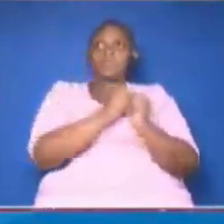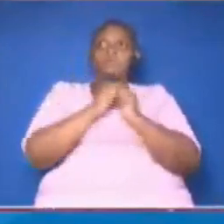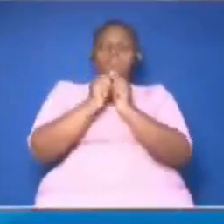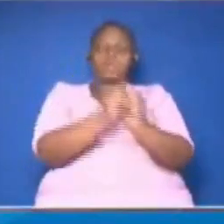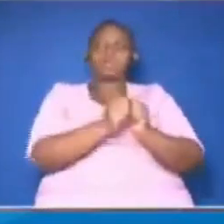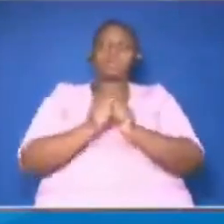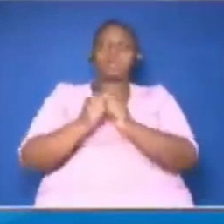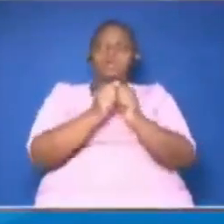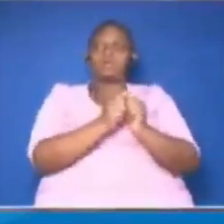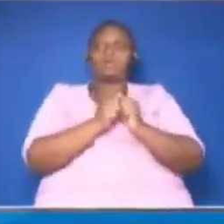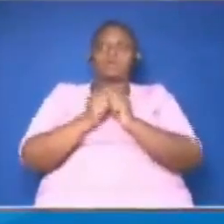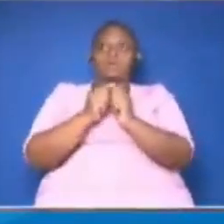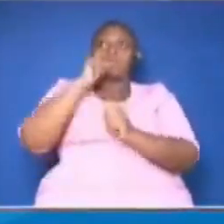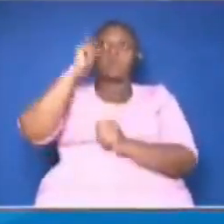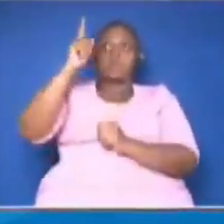pamoja